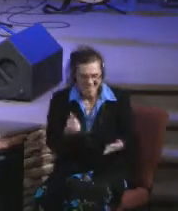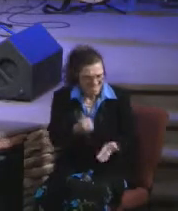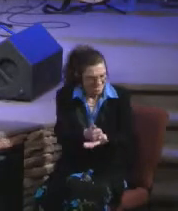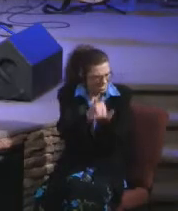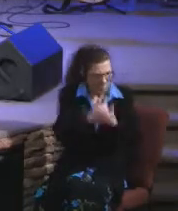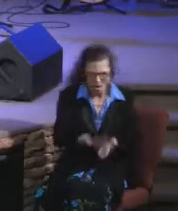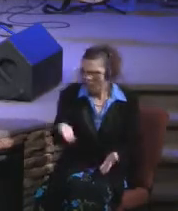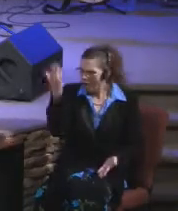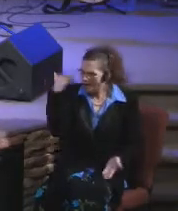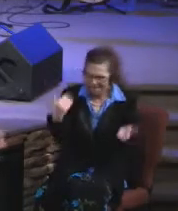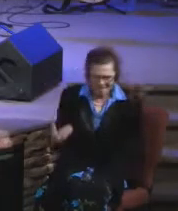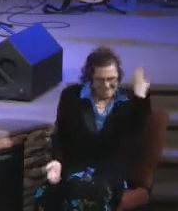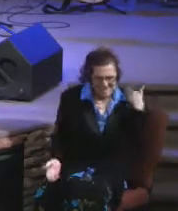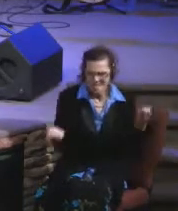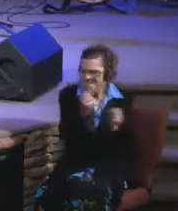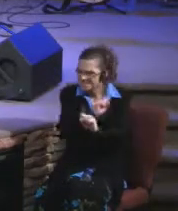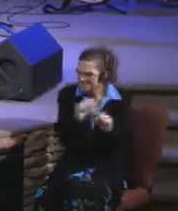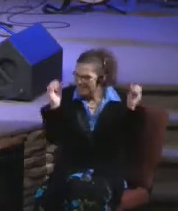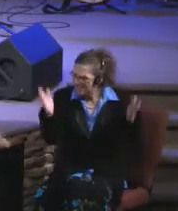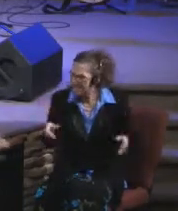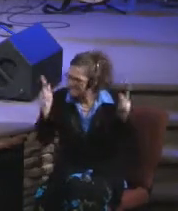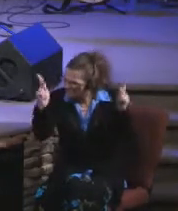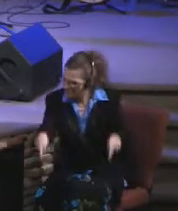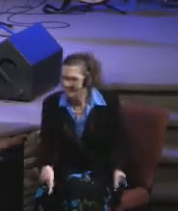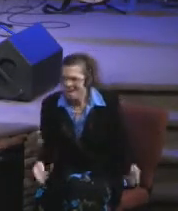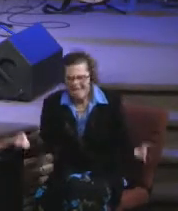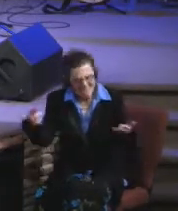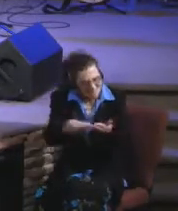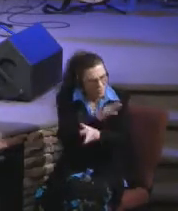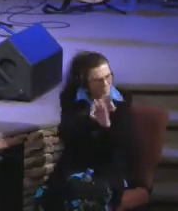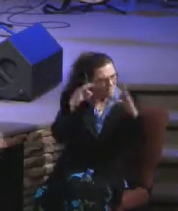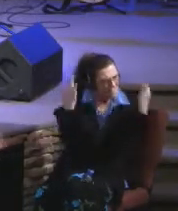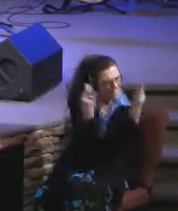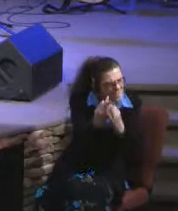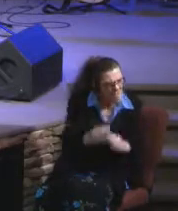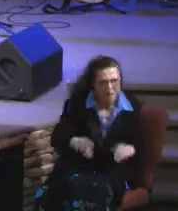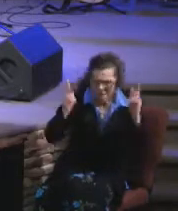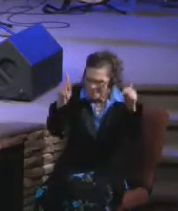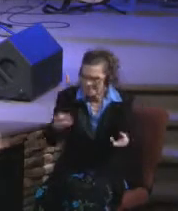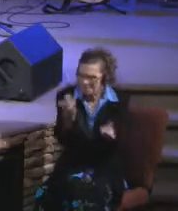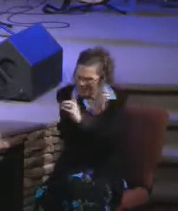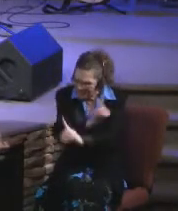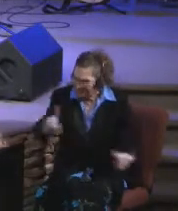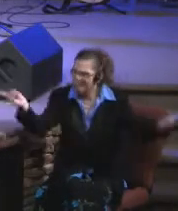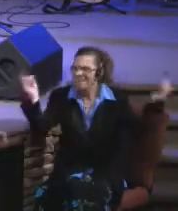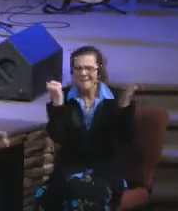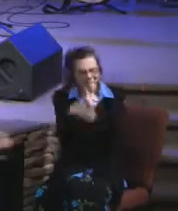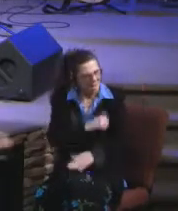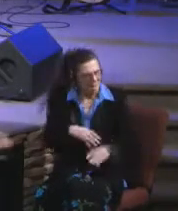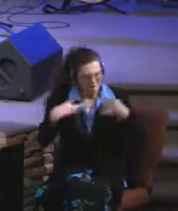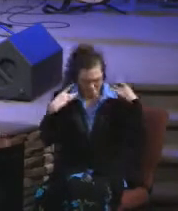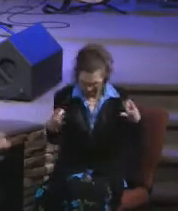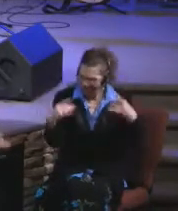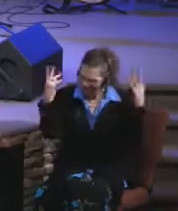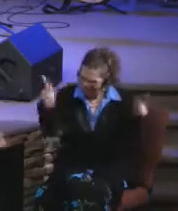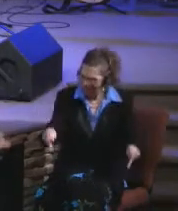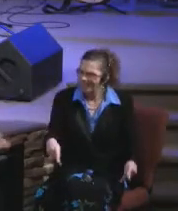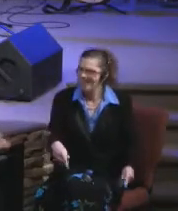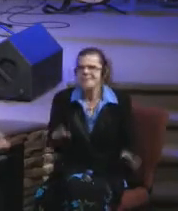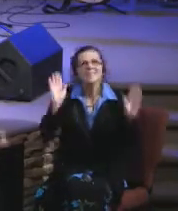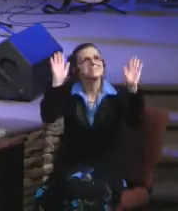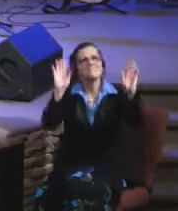us to overcome. He's been saving people. Amen. He's been restoring families. People are getting delivered. Amen. People are getting healed. Listen,